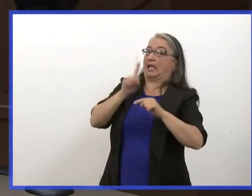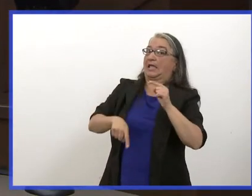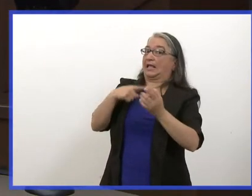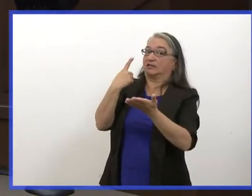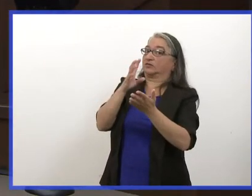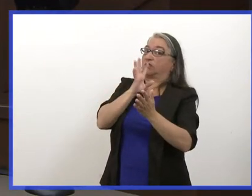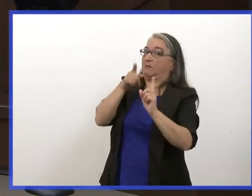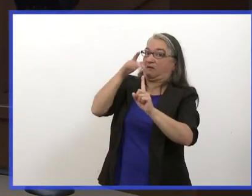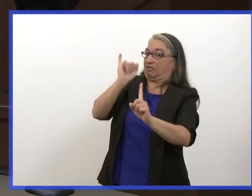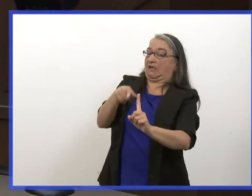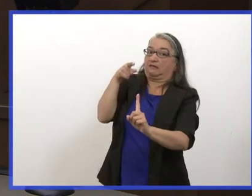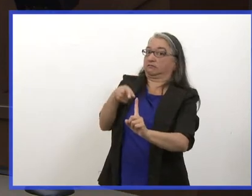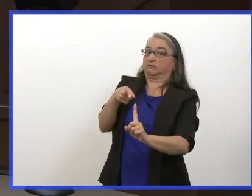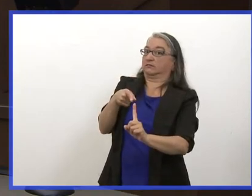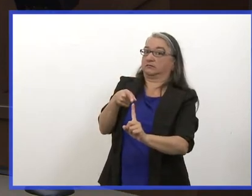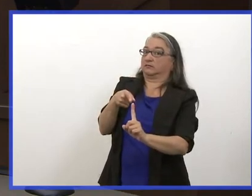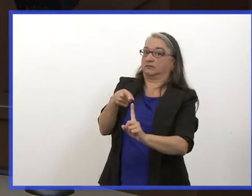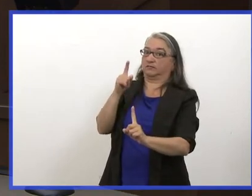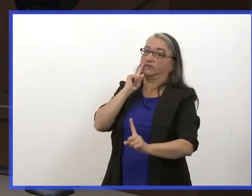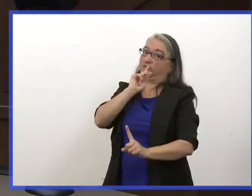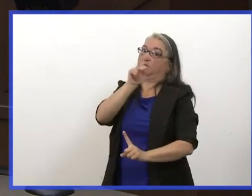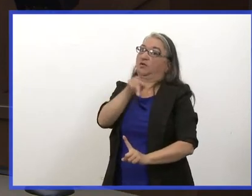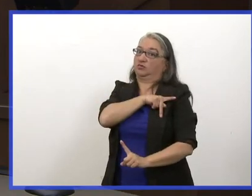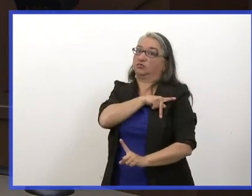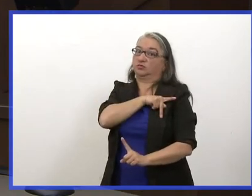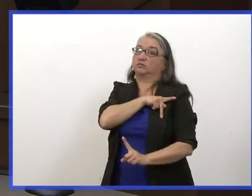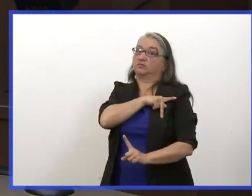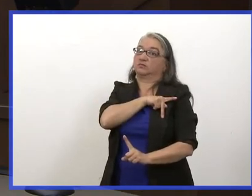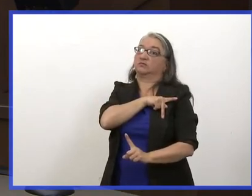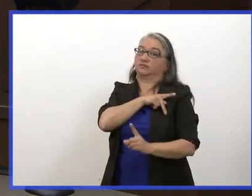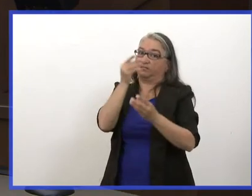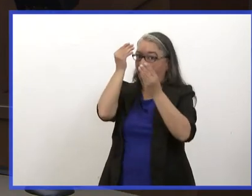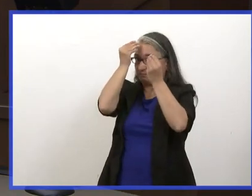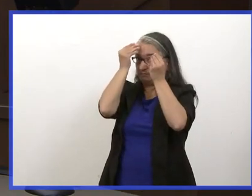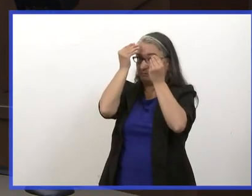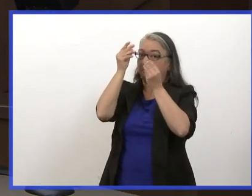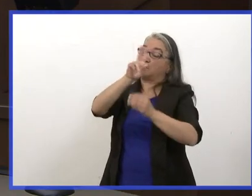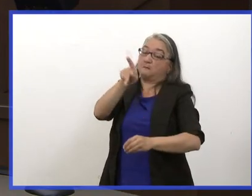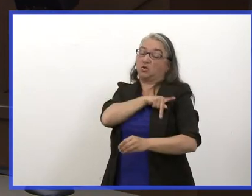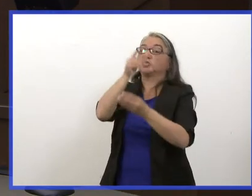From CJOB, Clay.